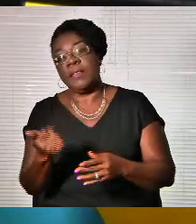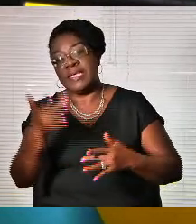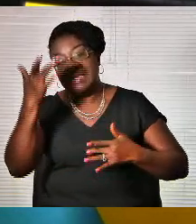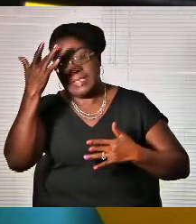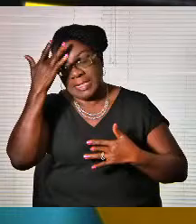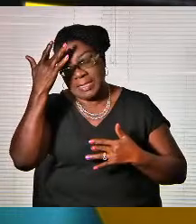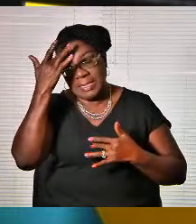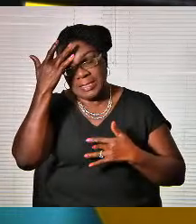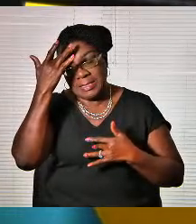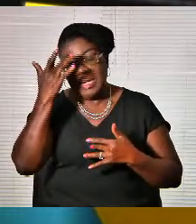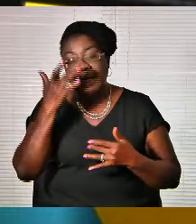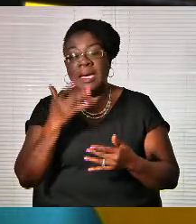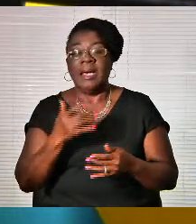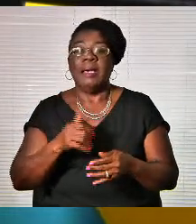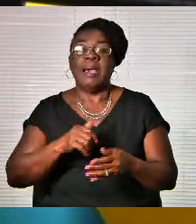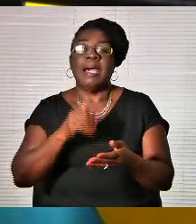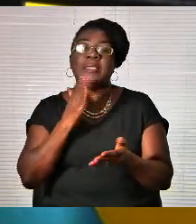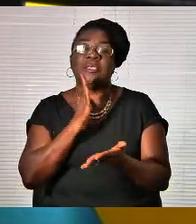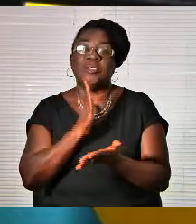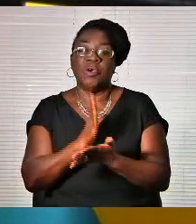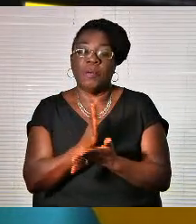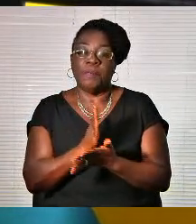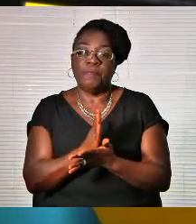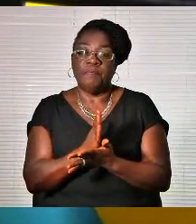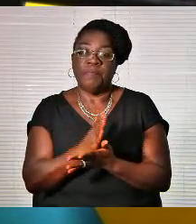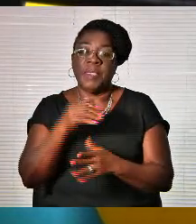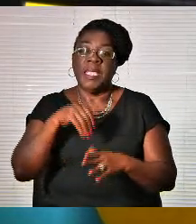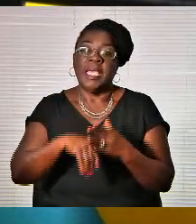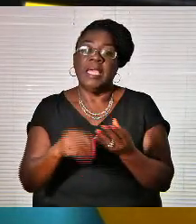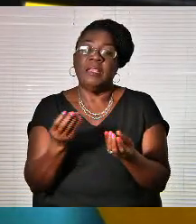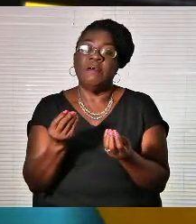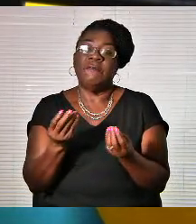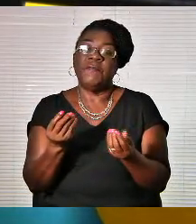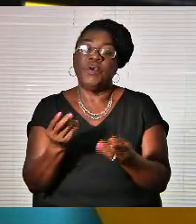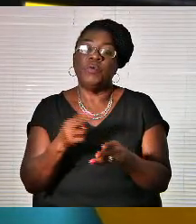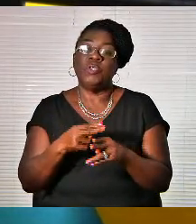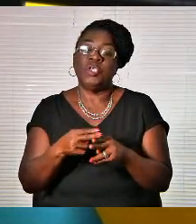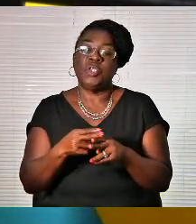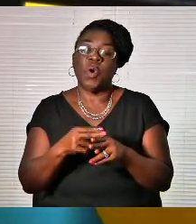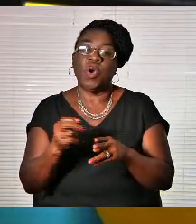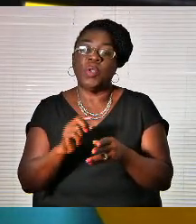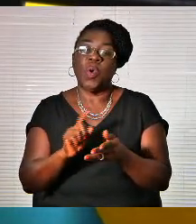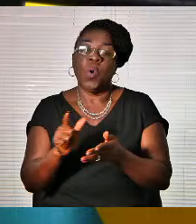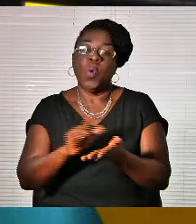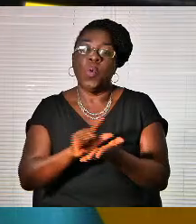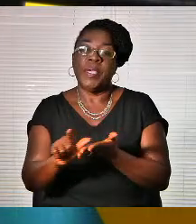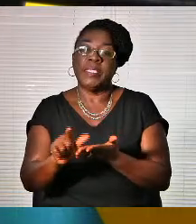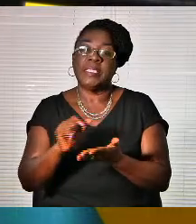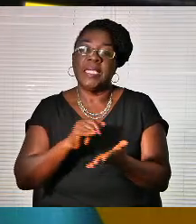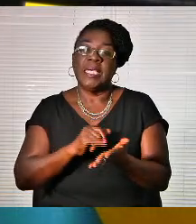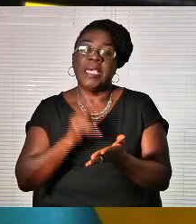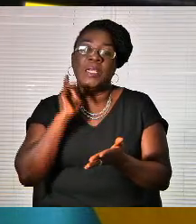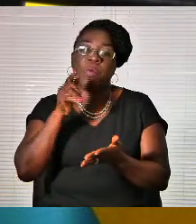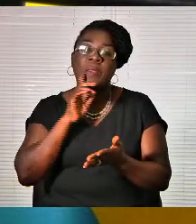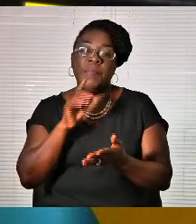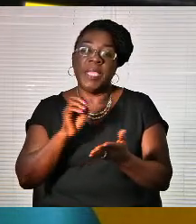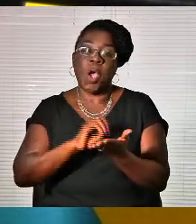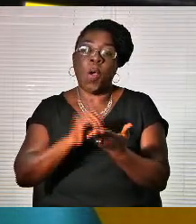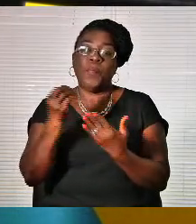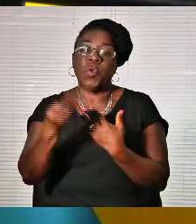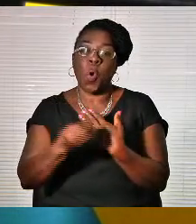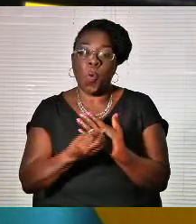viruses have ceased. In a few short weeks, it will be October, which marks the beginning of